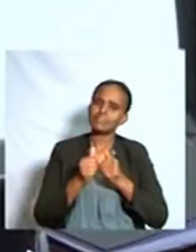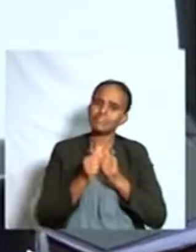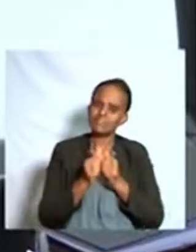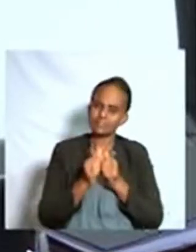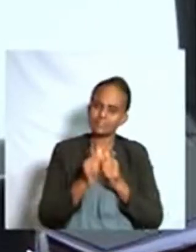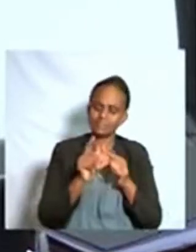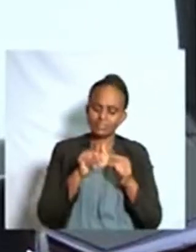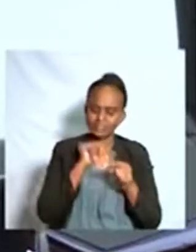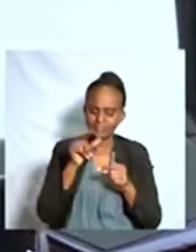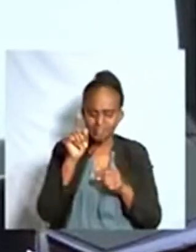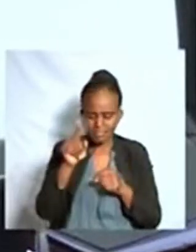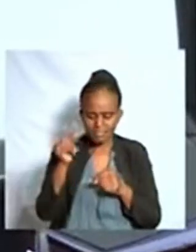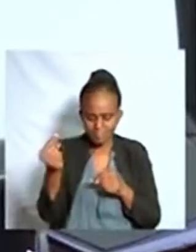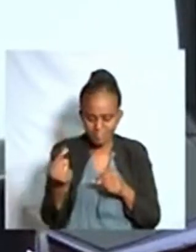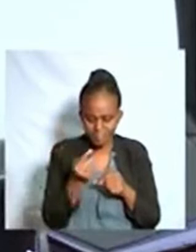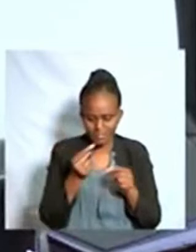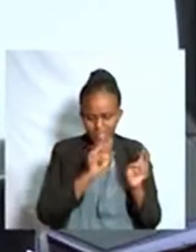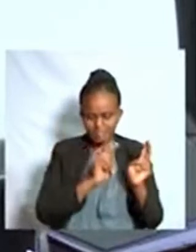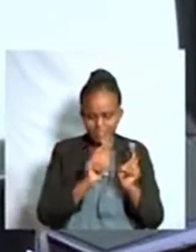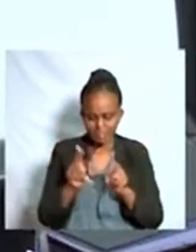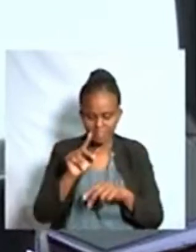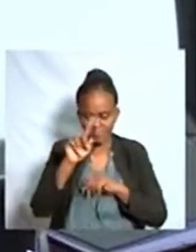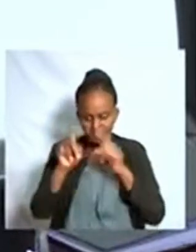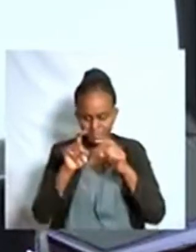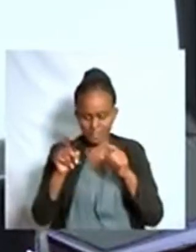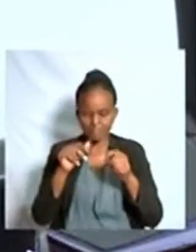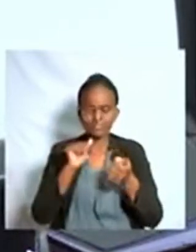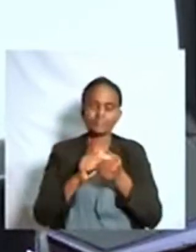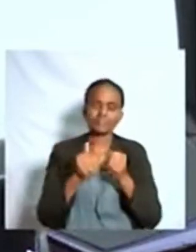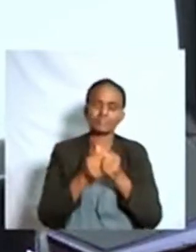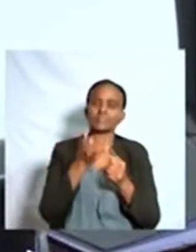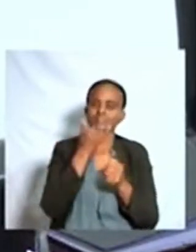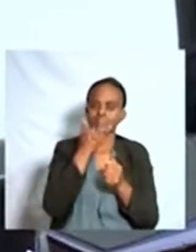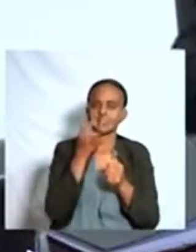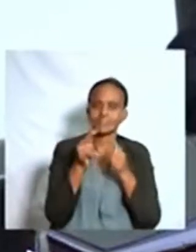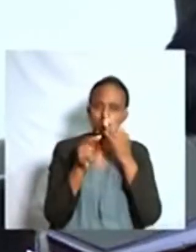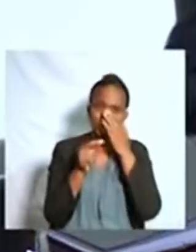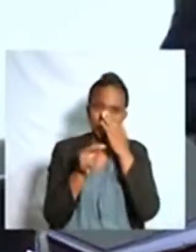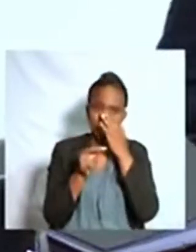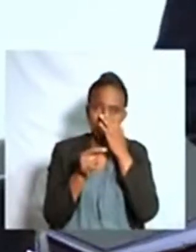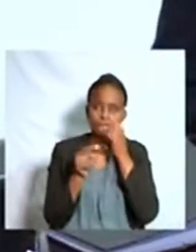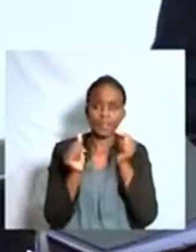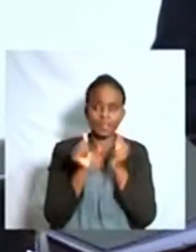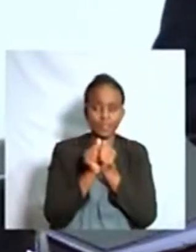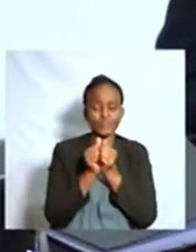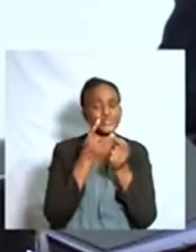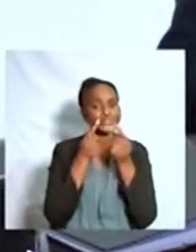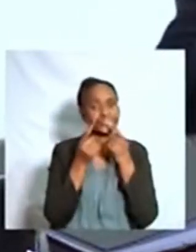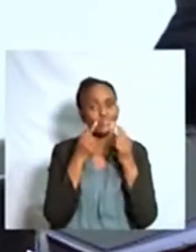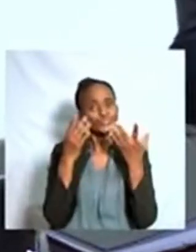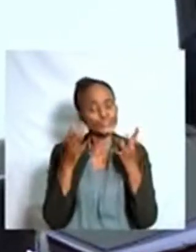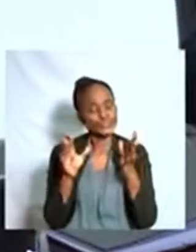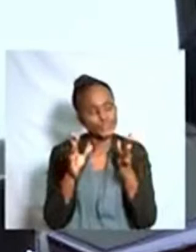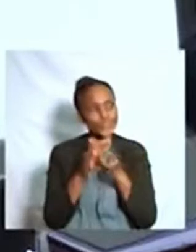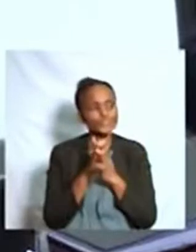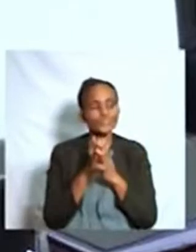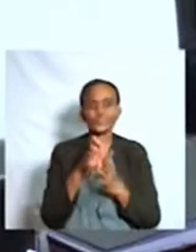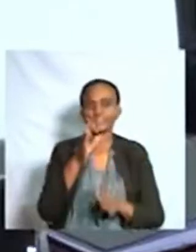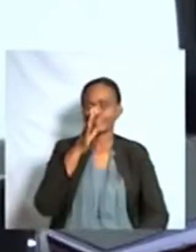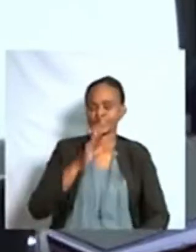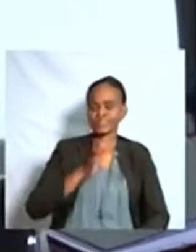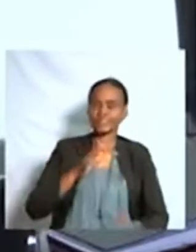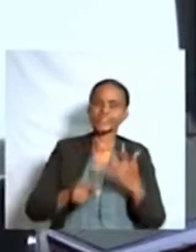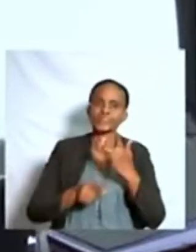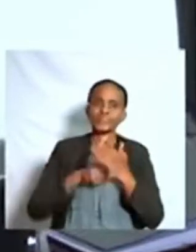but not where we're coming to answer queries. Not right. With that said, Madam Town